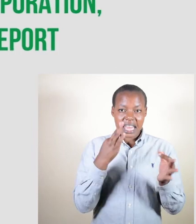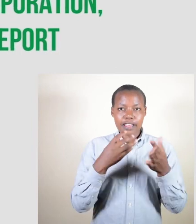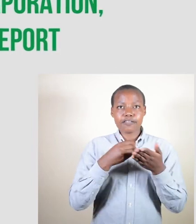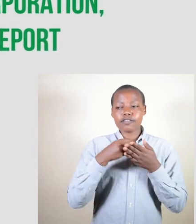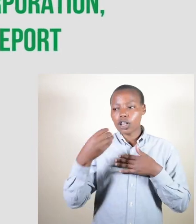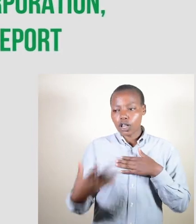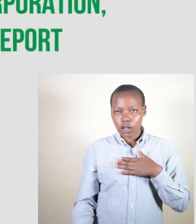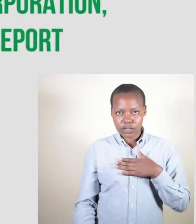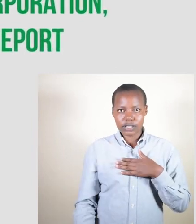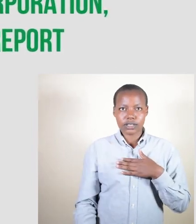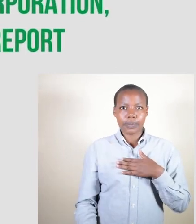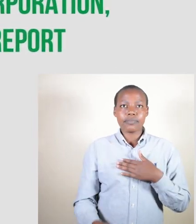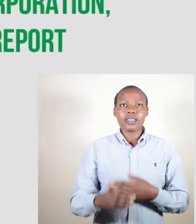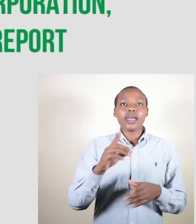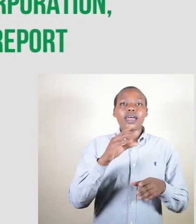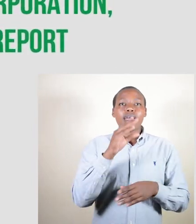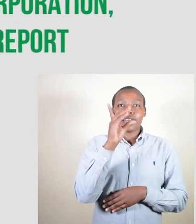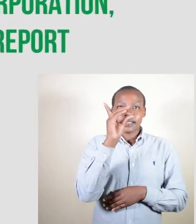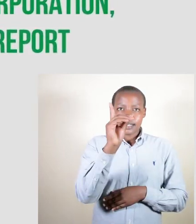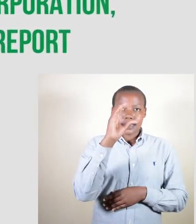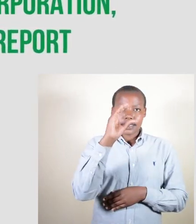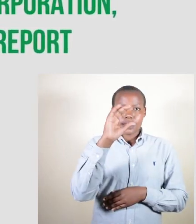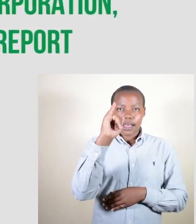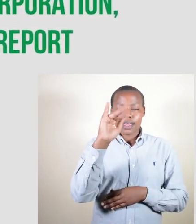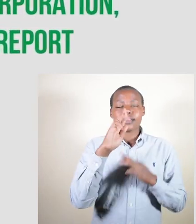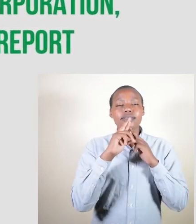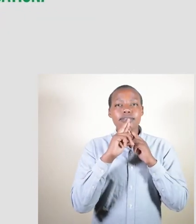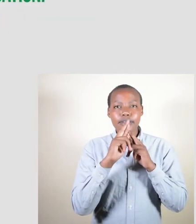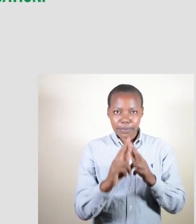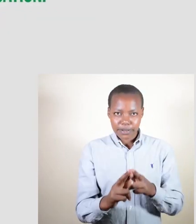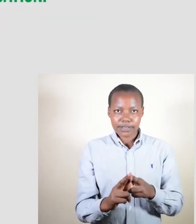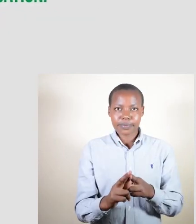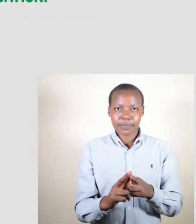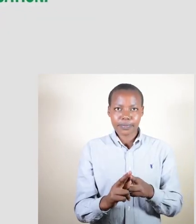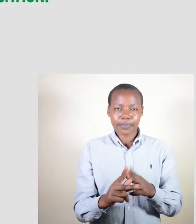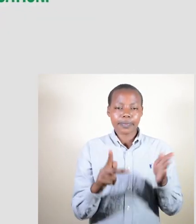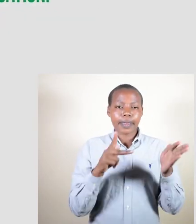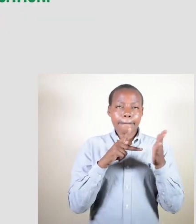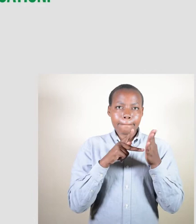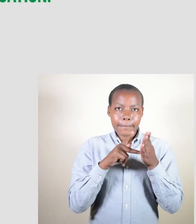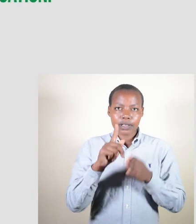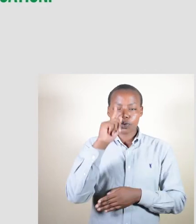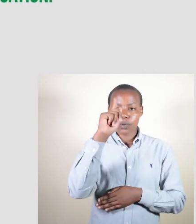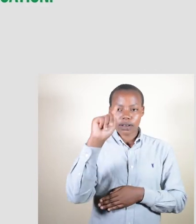was lost, and a DCI tape lift report. Payments of